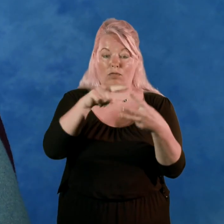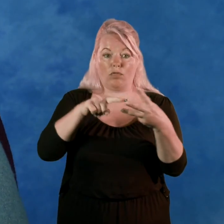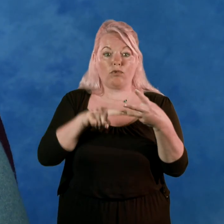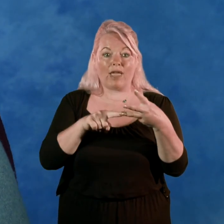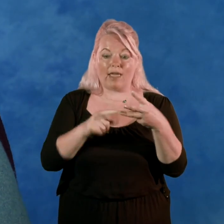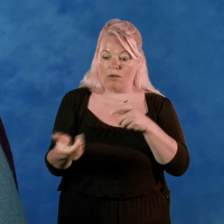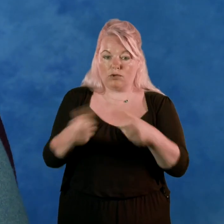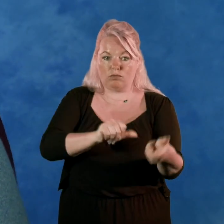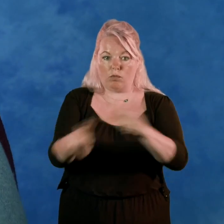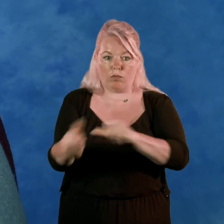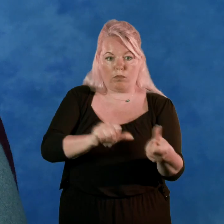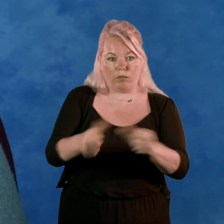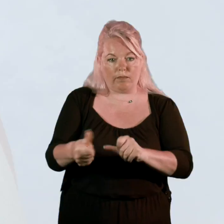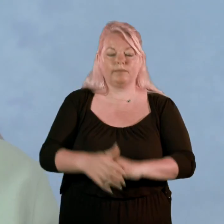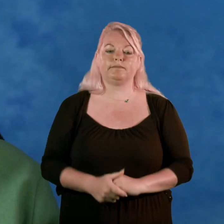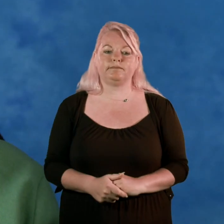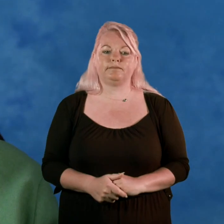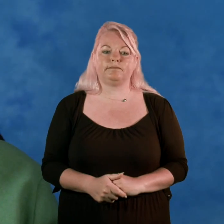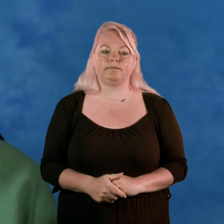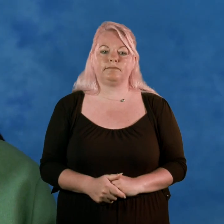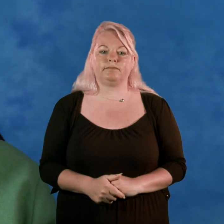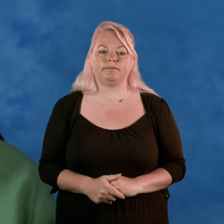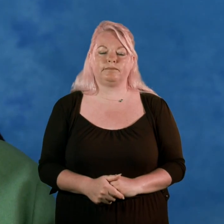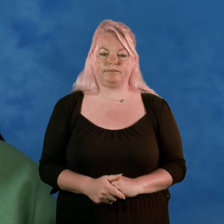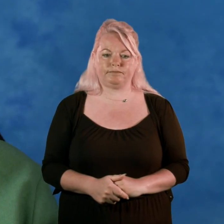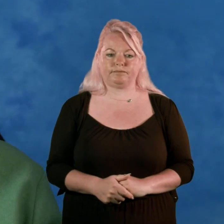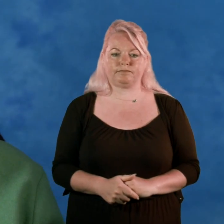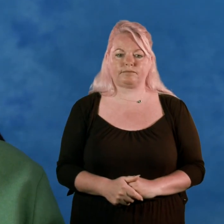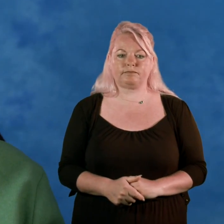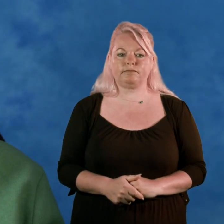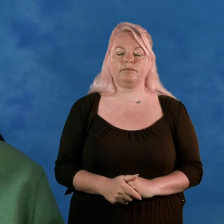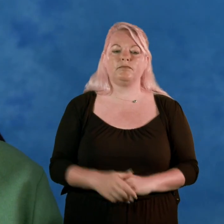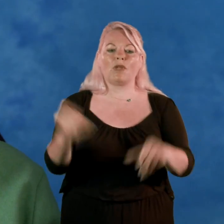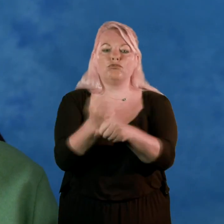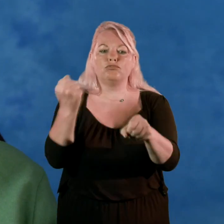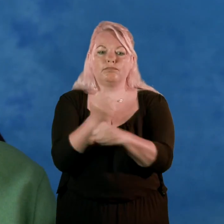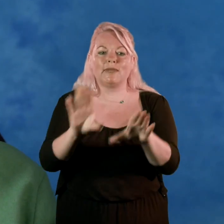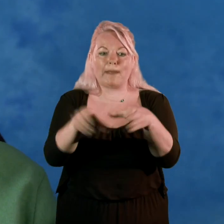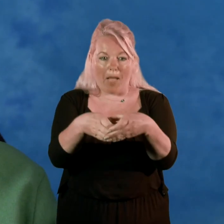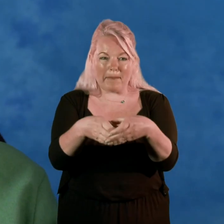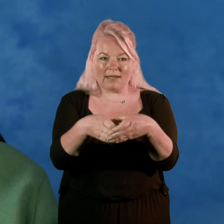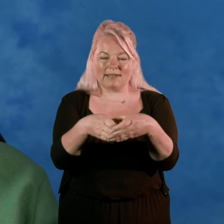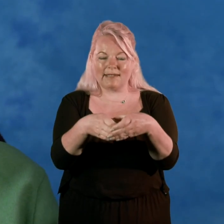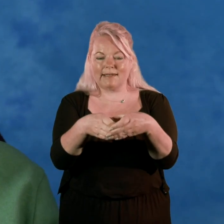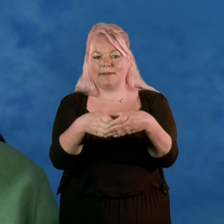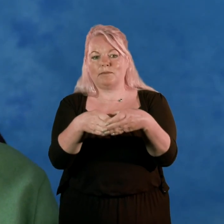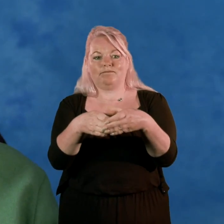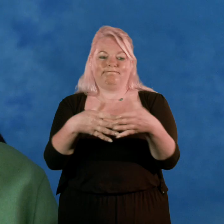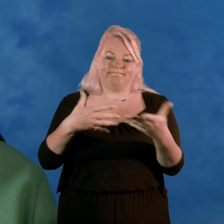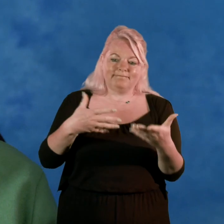3 going at the moment. I email the repair department when I